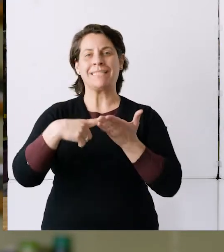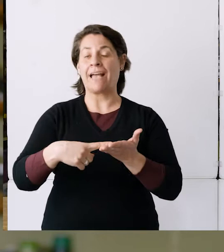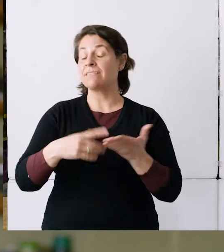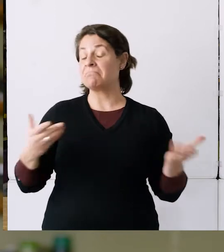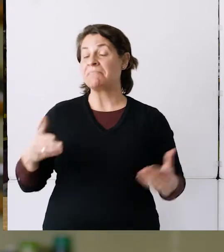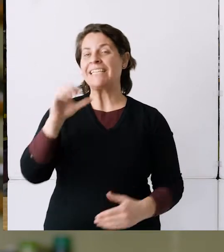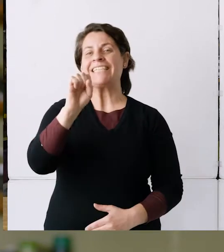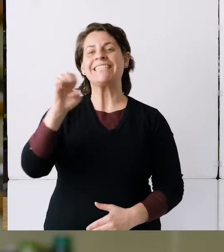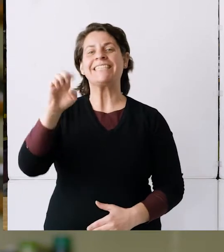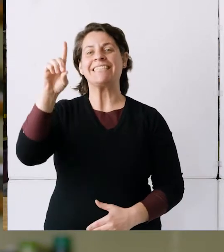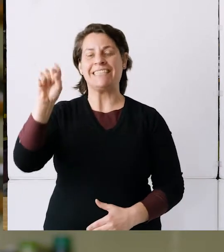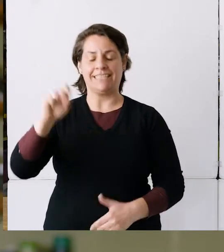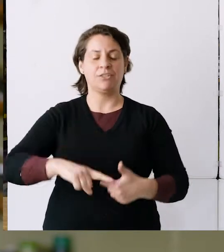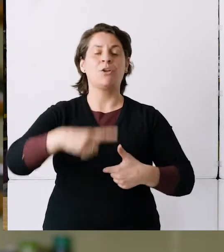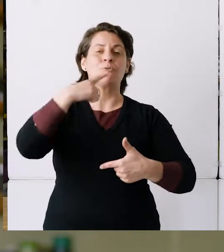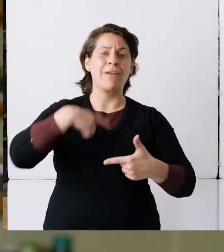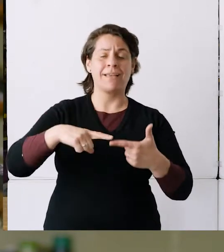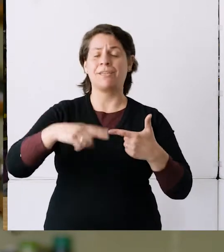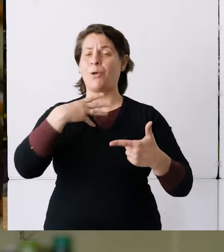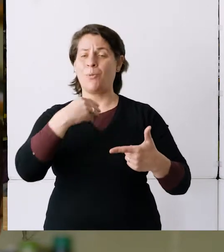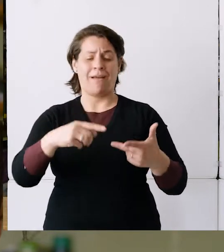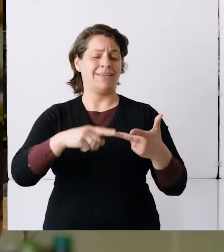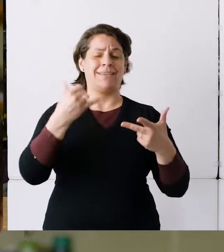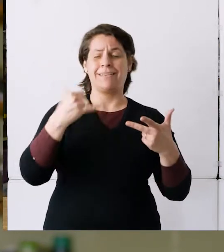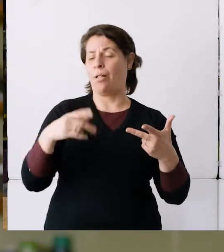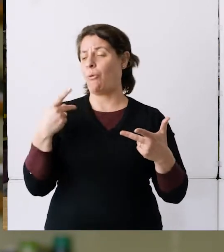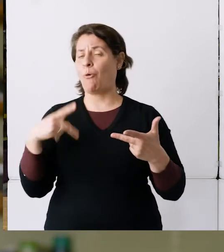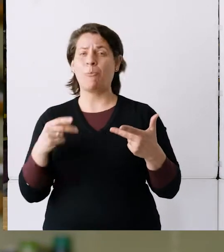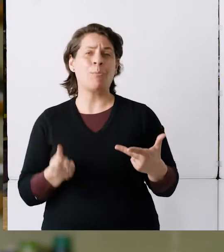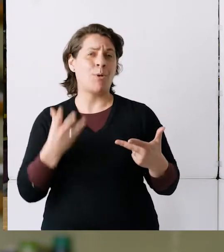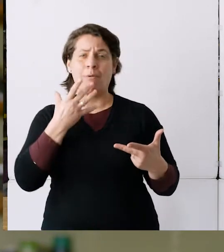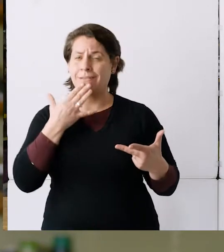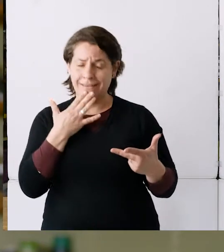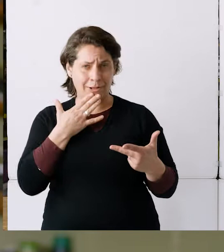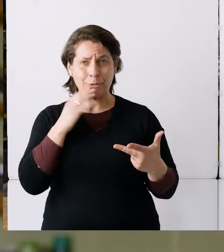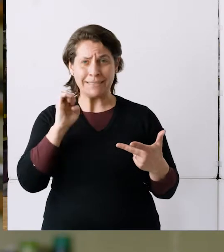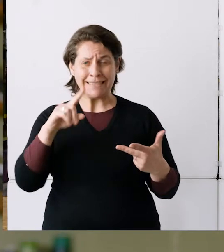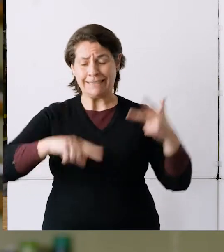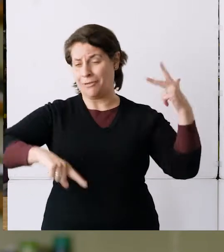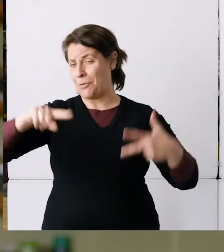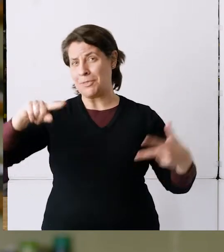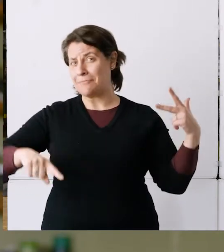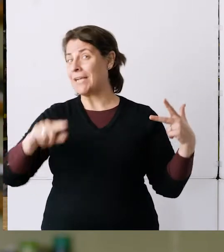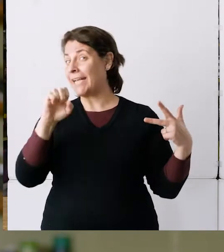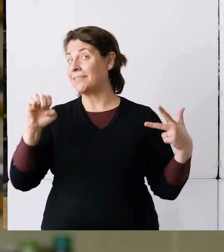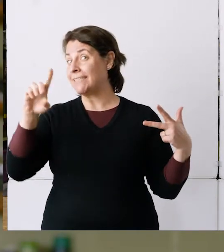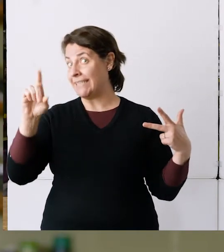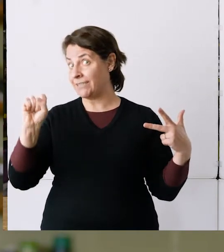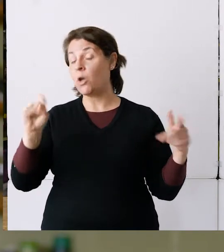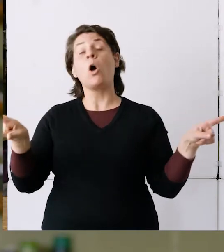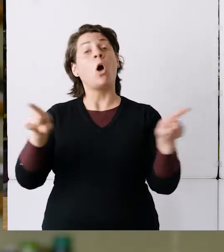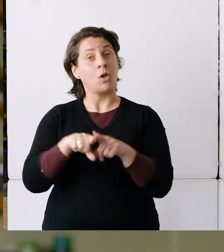seeds. Red seeds, white seeds, yellow seeds, purple seeds, multicolored seeds, all different kinds. And we're going to talk